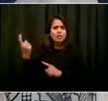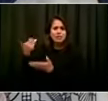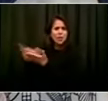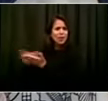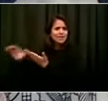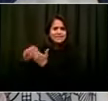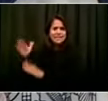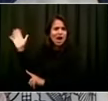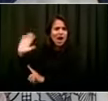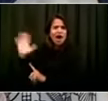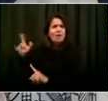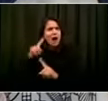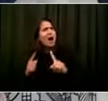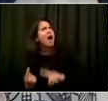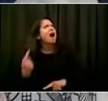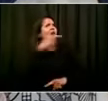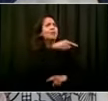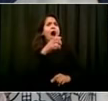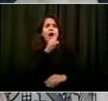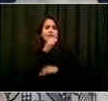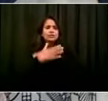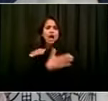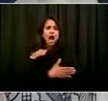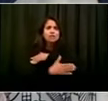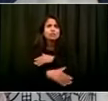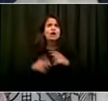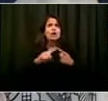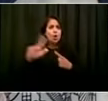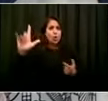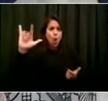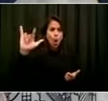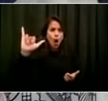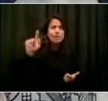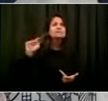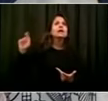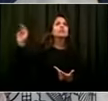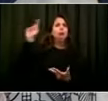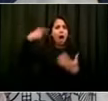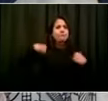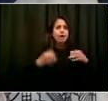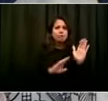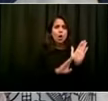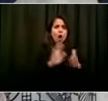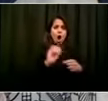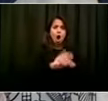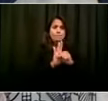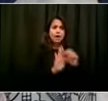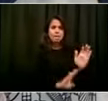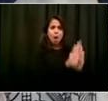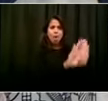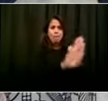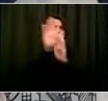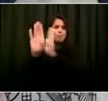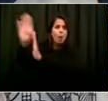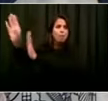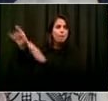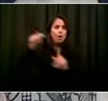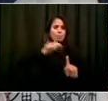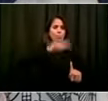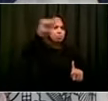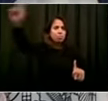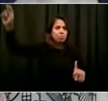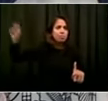city and the state. And the time to act is now. So, here's a hard proposal, a specific proposal. We